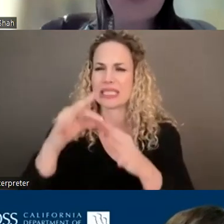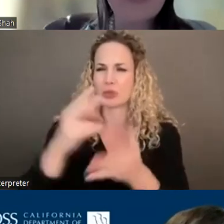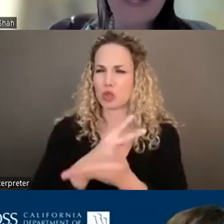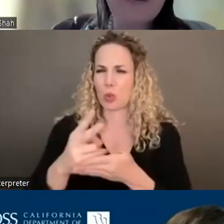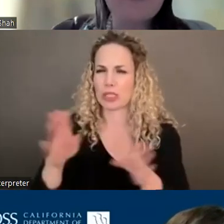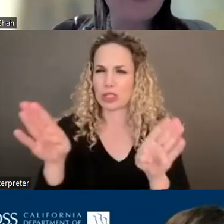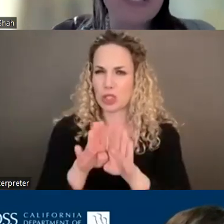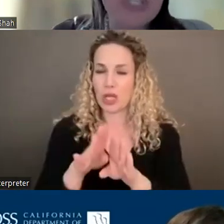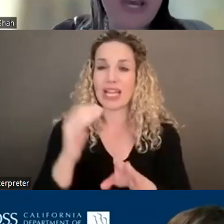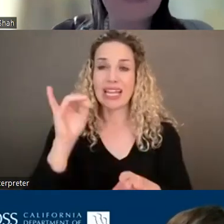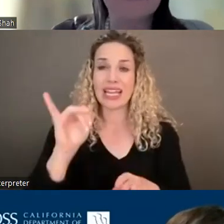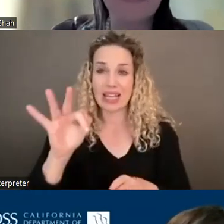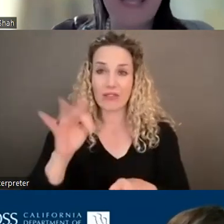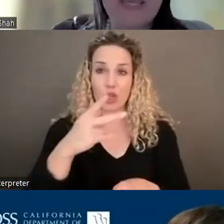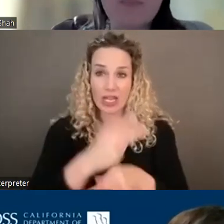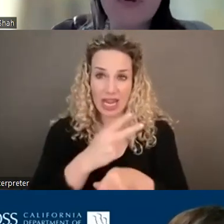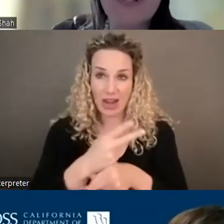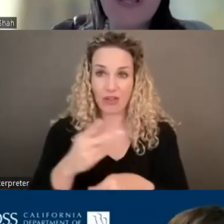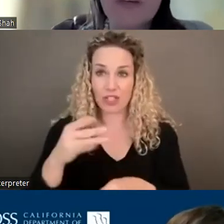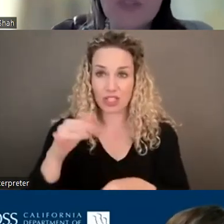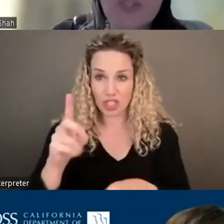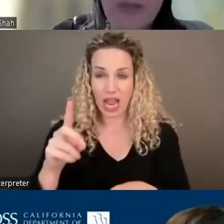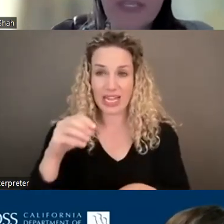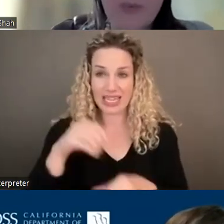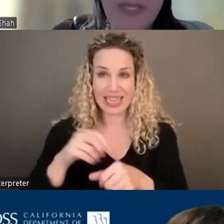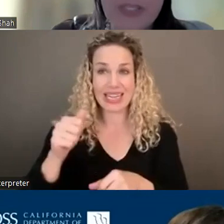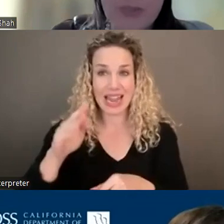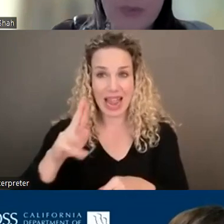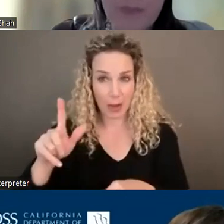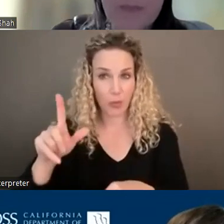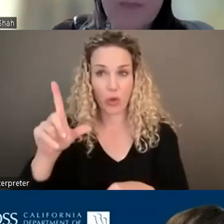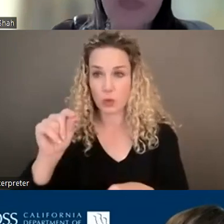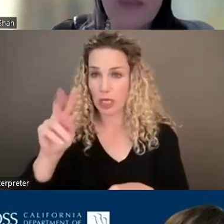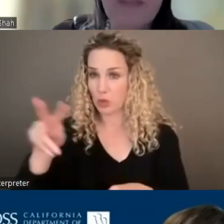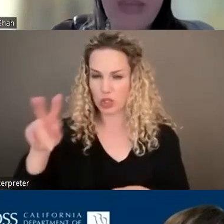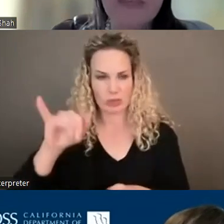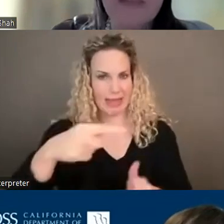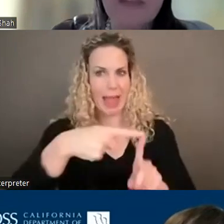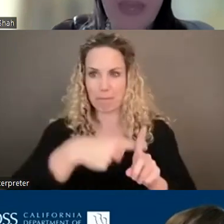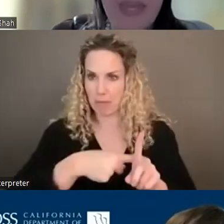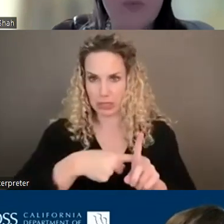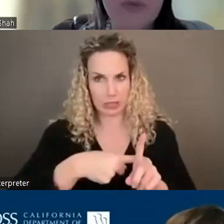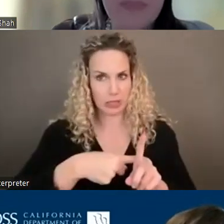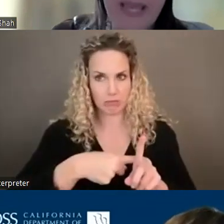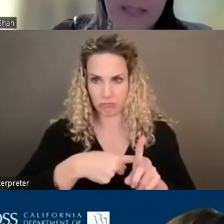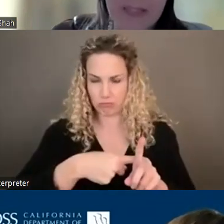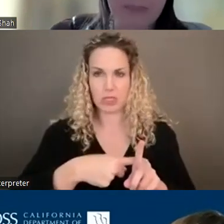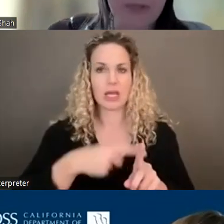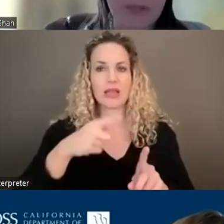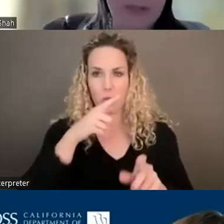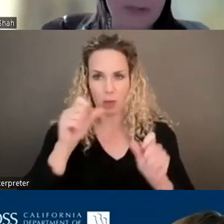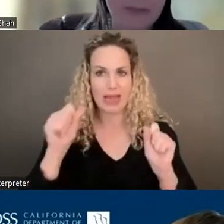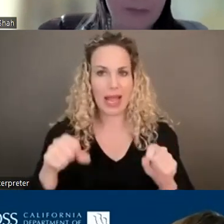If they were caring for a child in April of 2022, Mhm. then they would be